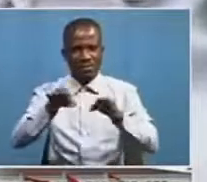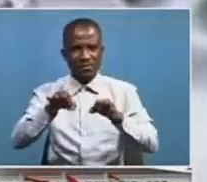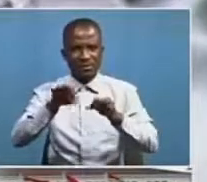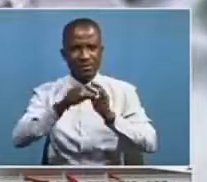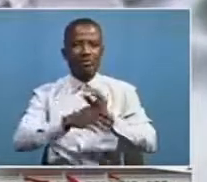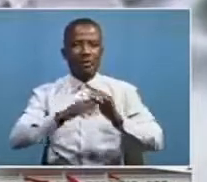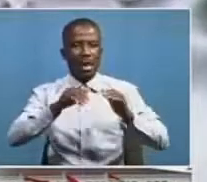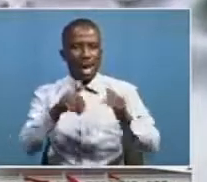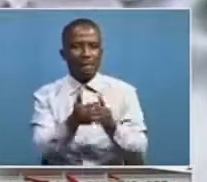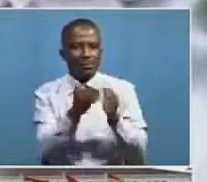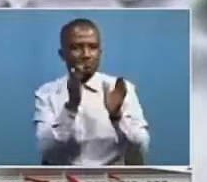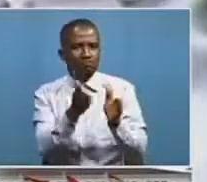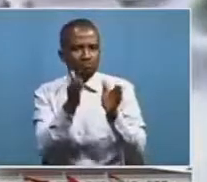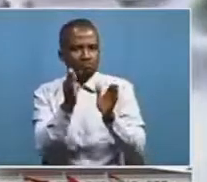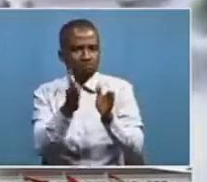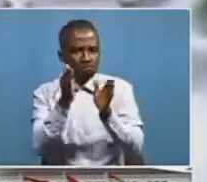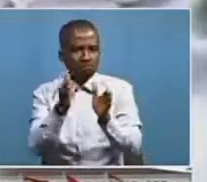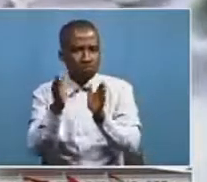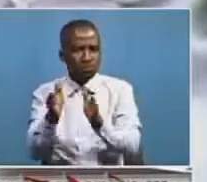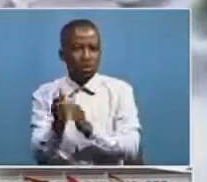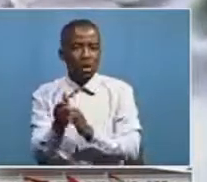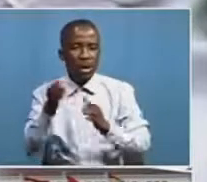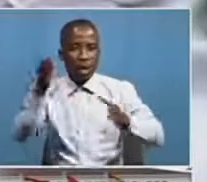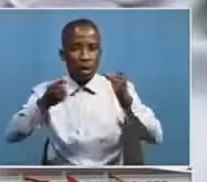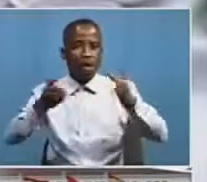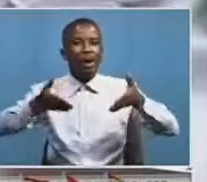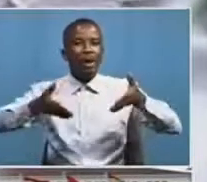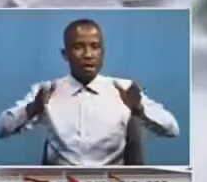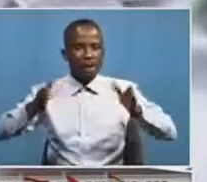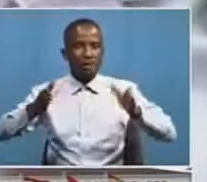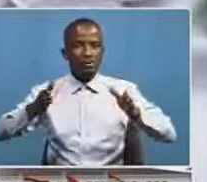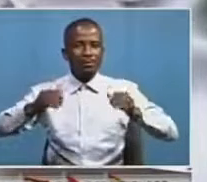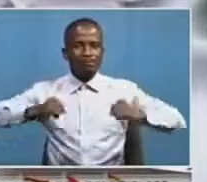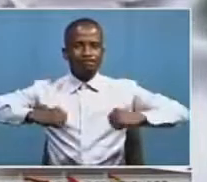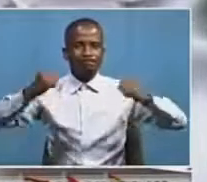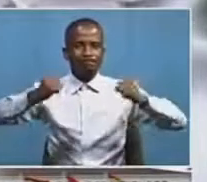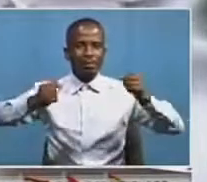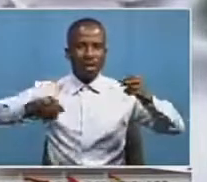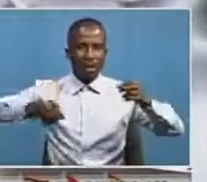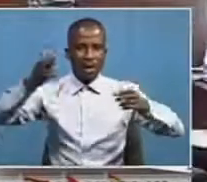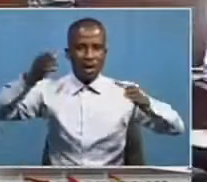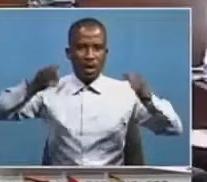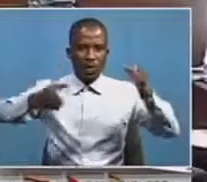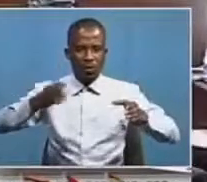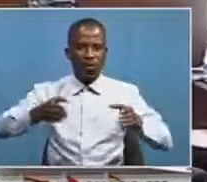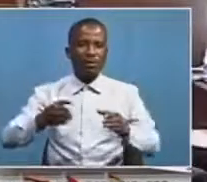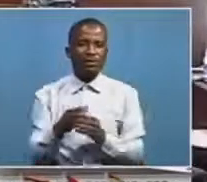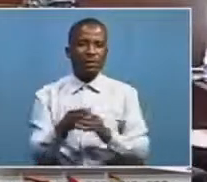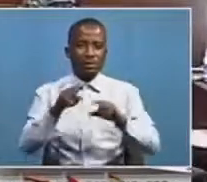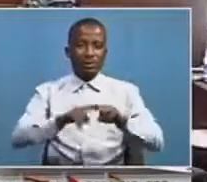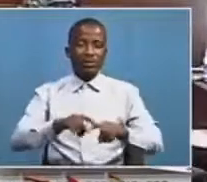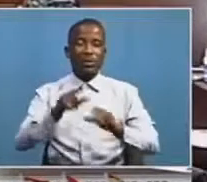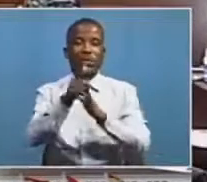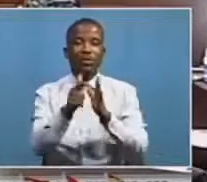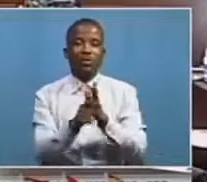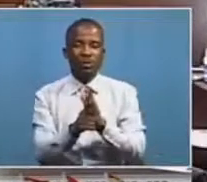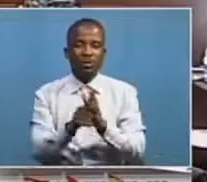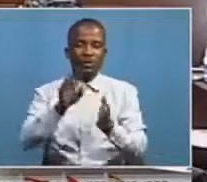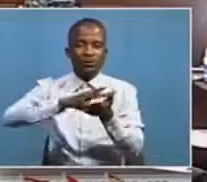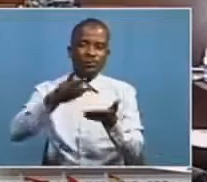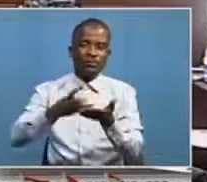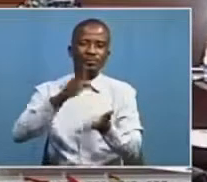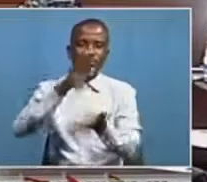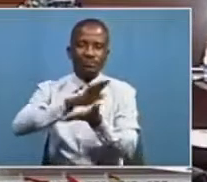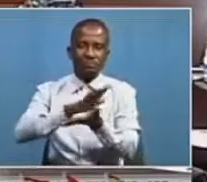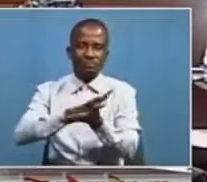management protocols. The court adopted the procedure in the High Court Civil Procedure Rules as amended by CR 87, the filing of witness statements